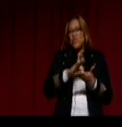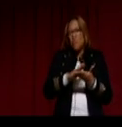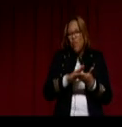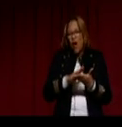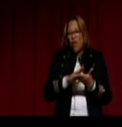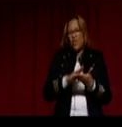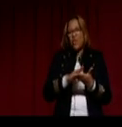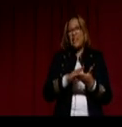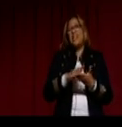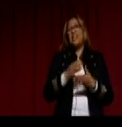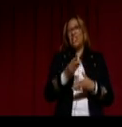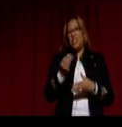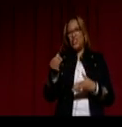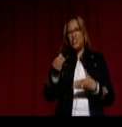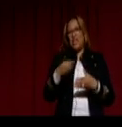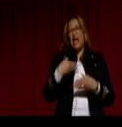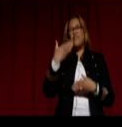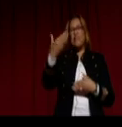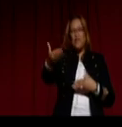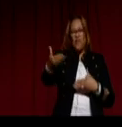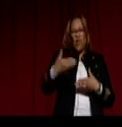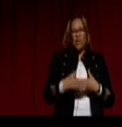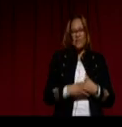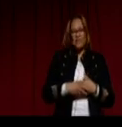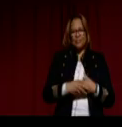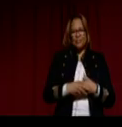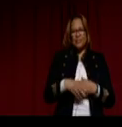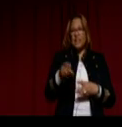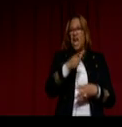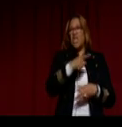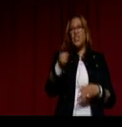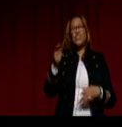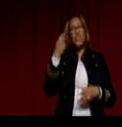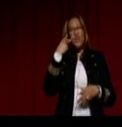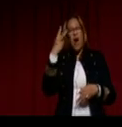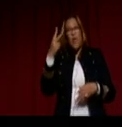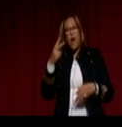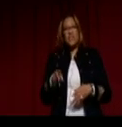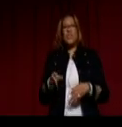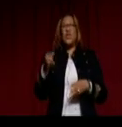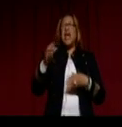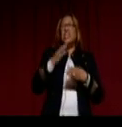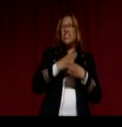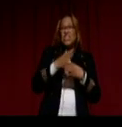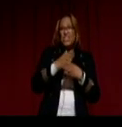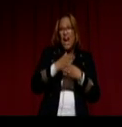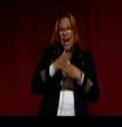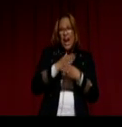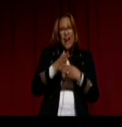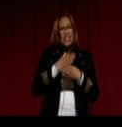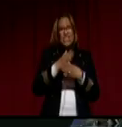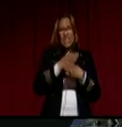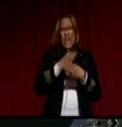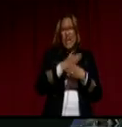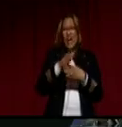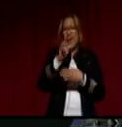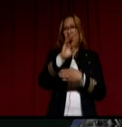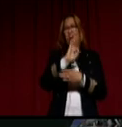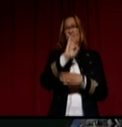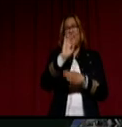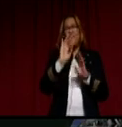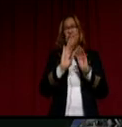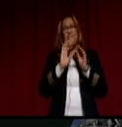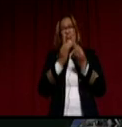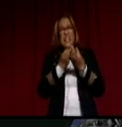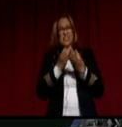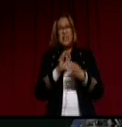two times before. Wow. So those of you who are watching, I want you to hit the share button. Hit the share button tonight, if